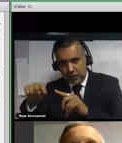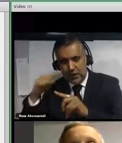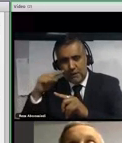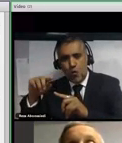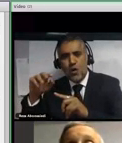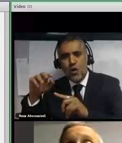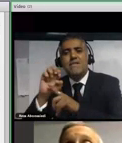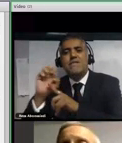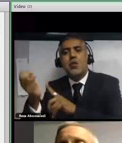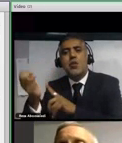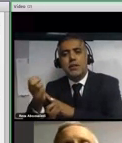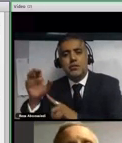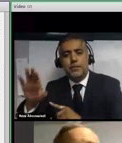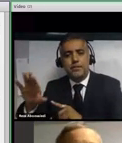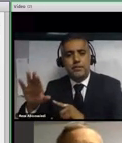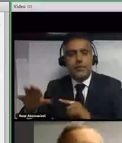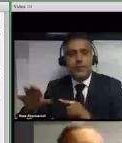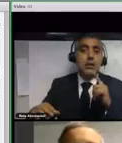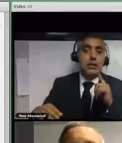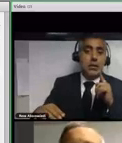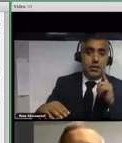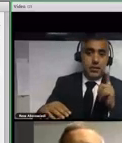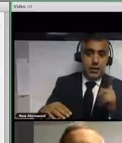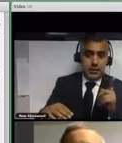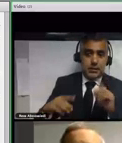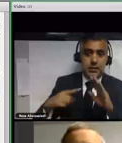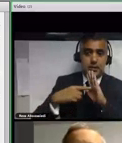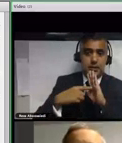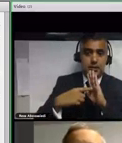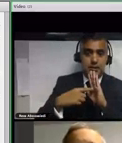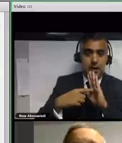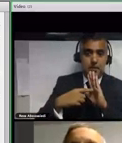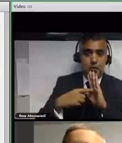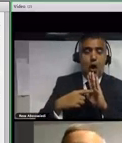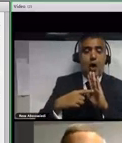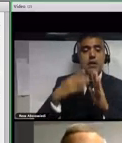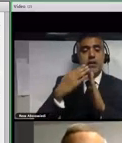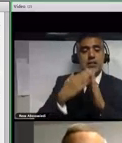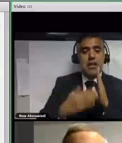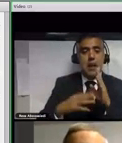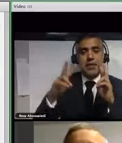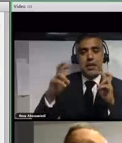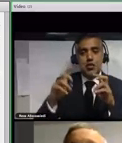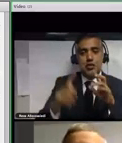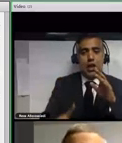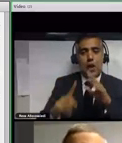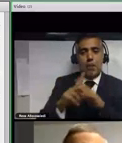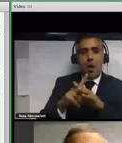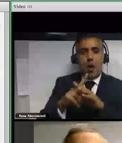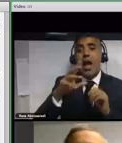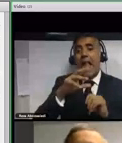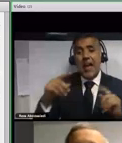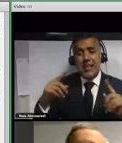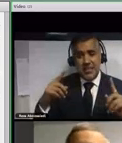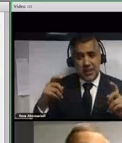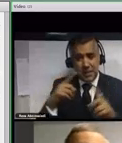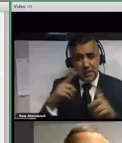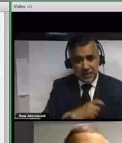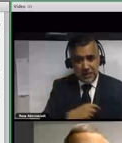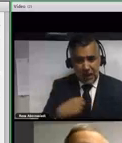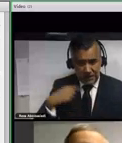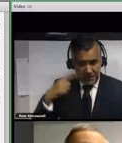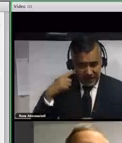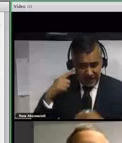area. So here's an example of some of the issues that come up in the complexity of trying to think